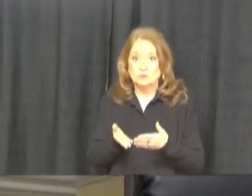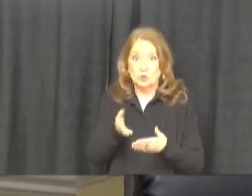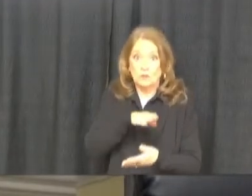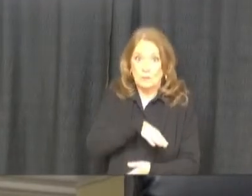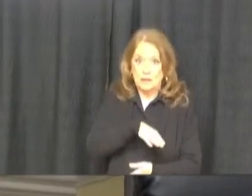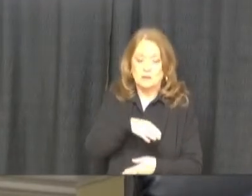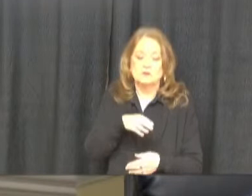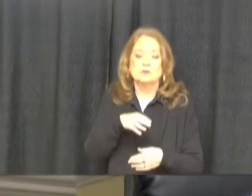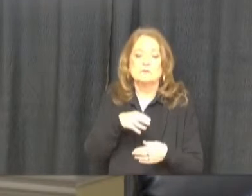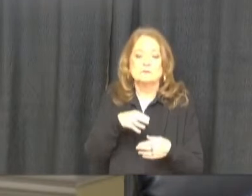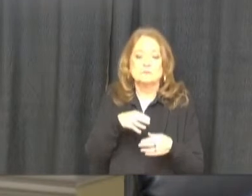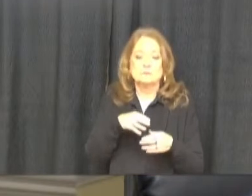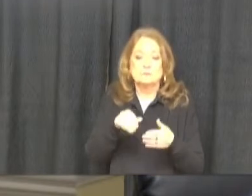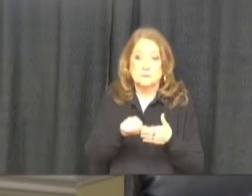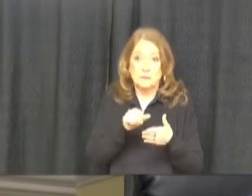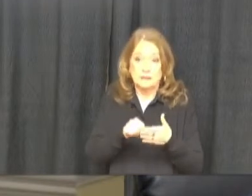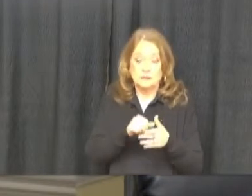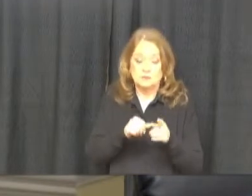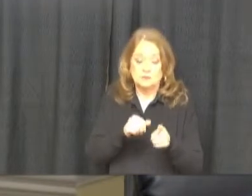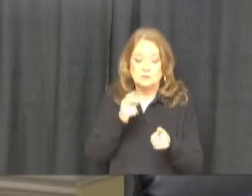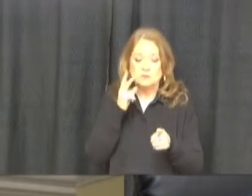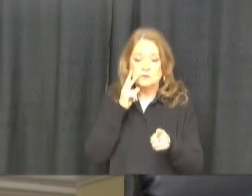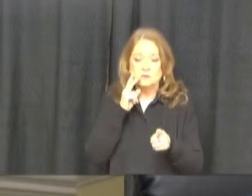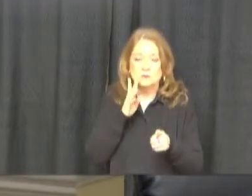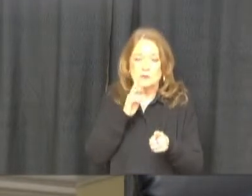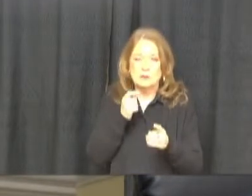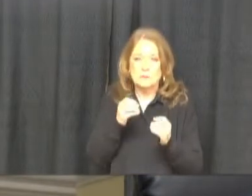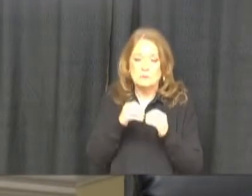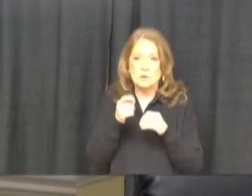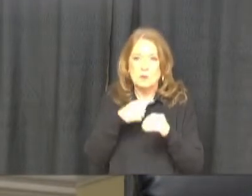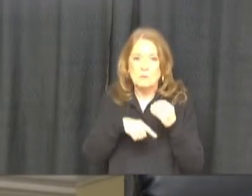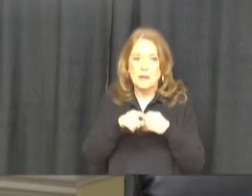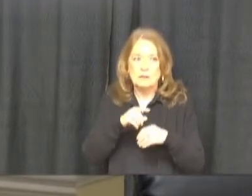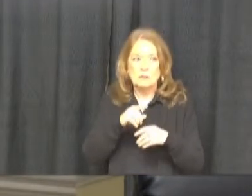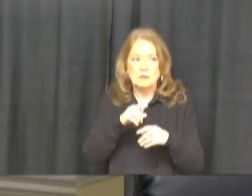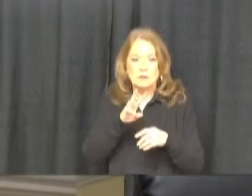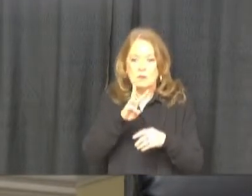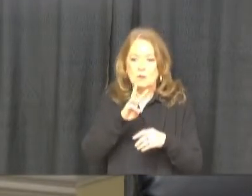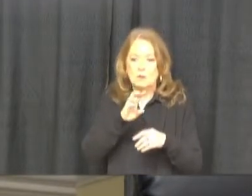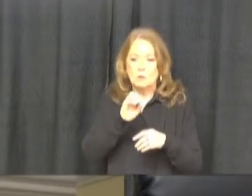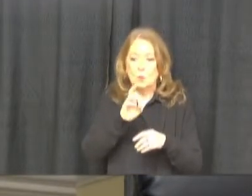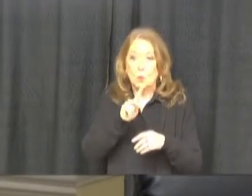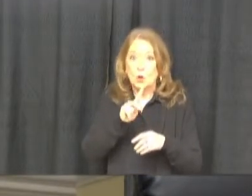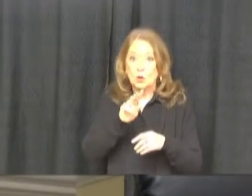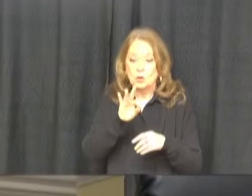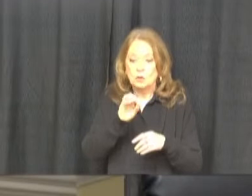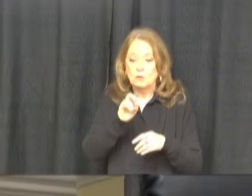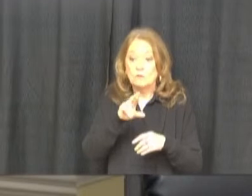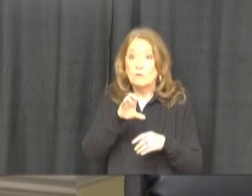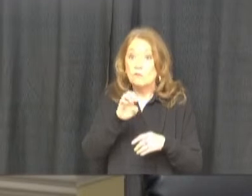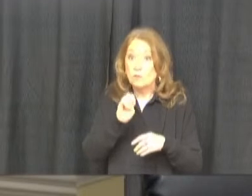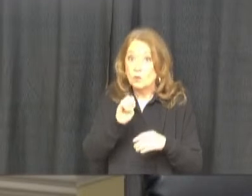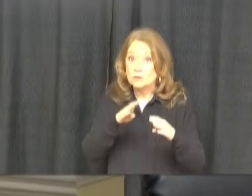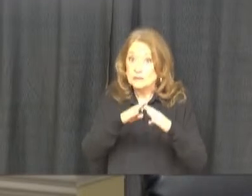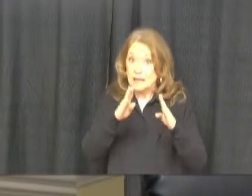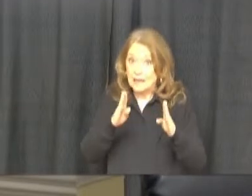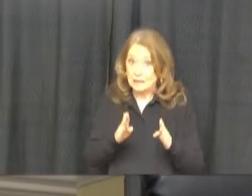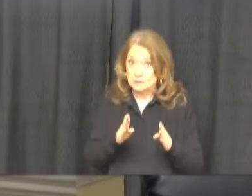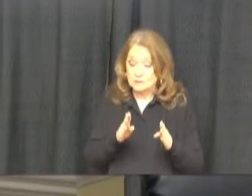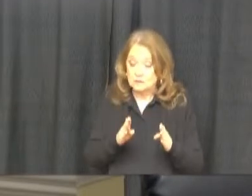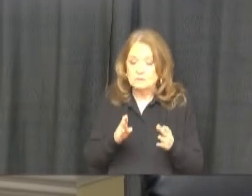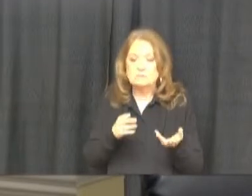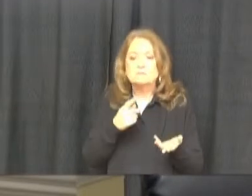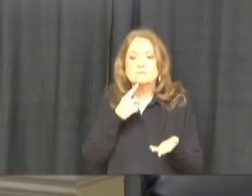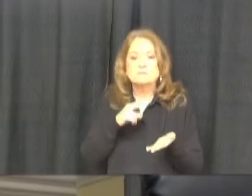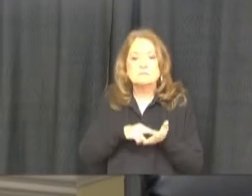like to talk a little bit again, mostly our workforce housing. They talk about workforce housing. We continue to say